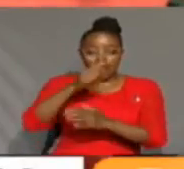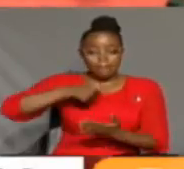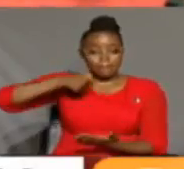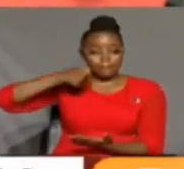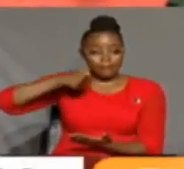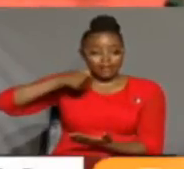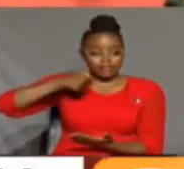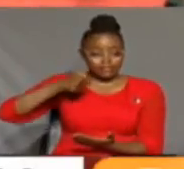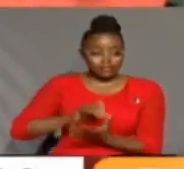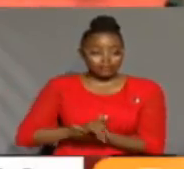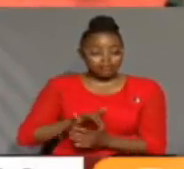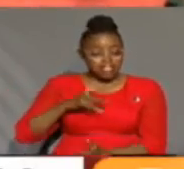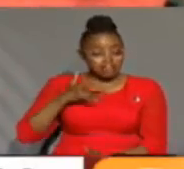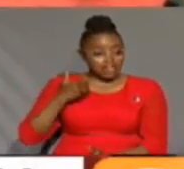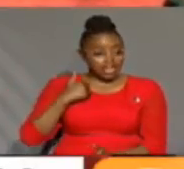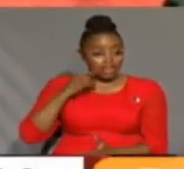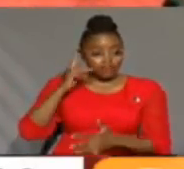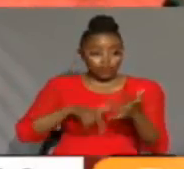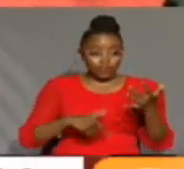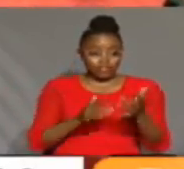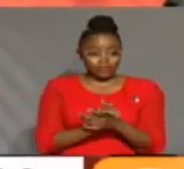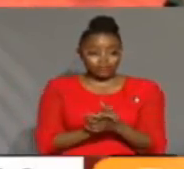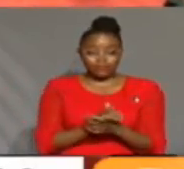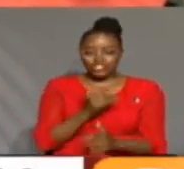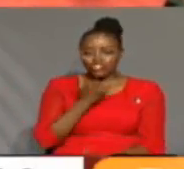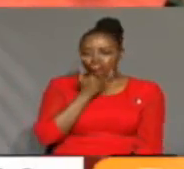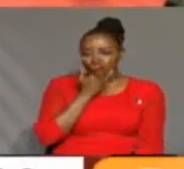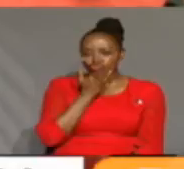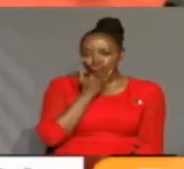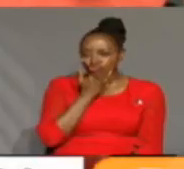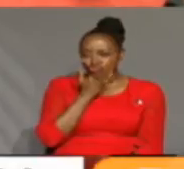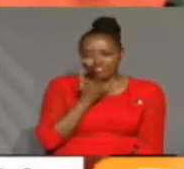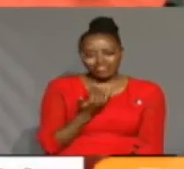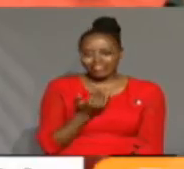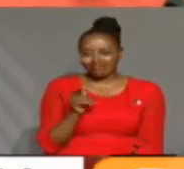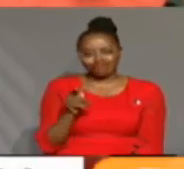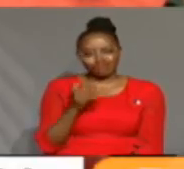this feeling that it is actually wrong to do well,